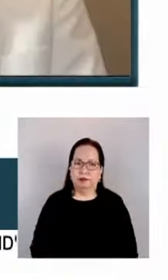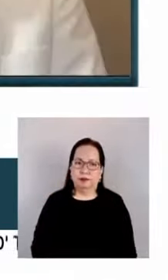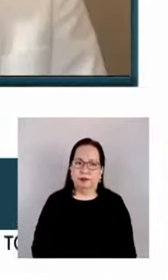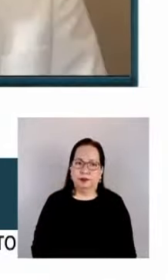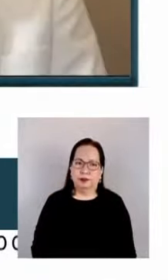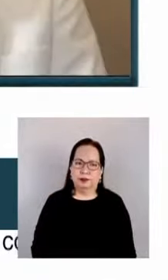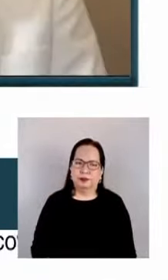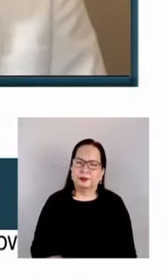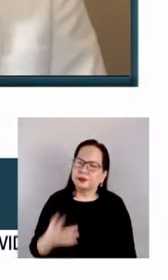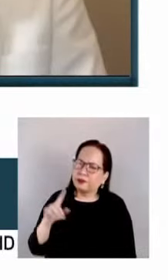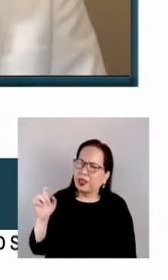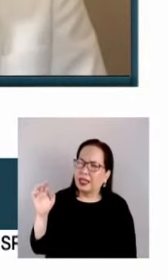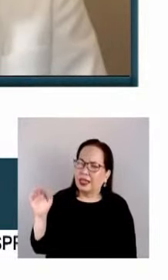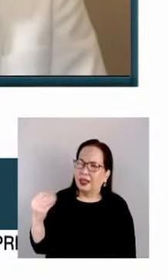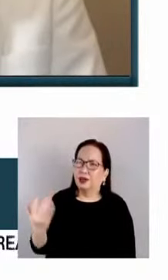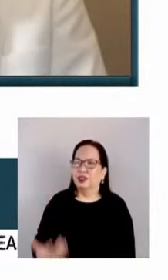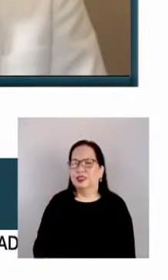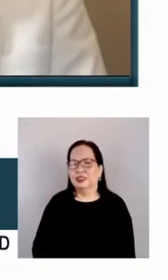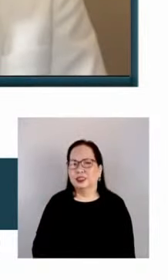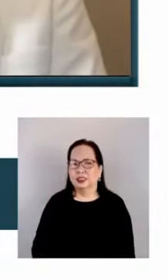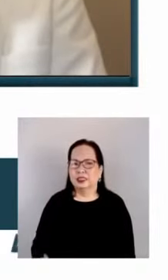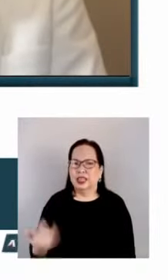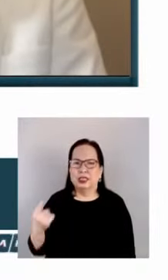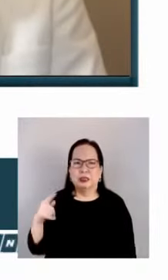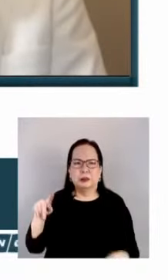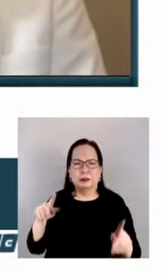you know, go over that hurdle of COVID fatigue?